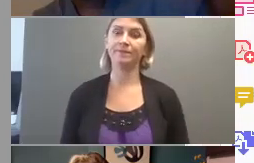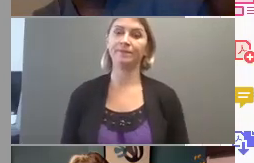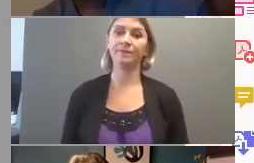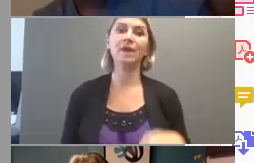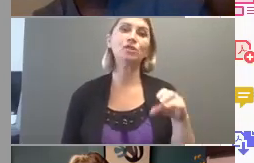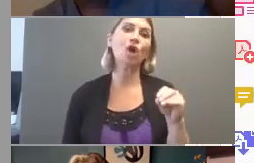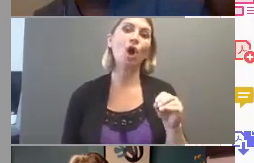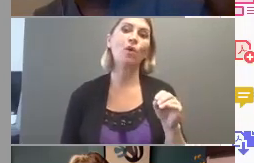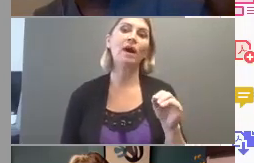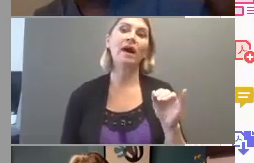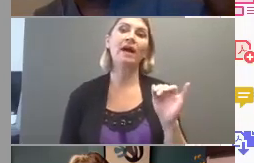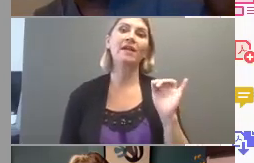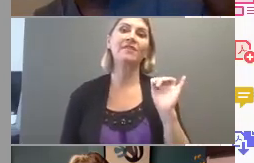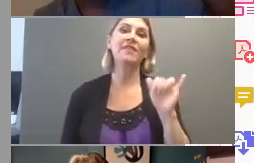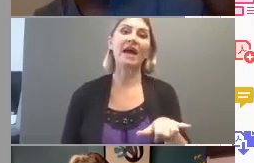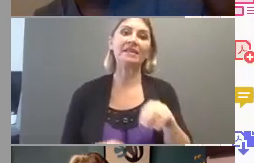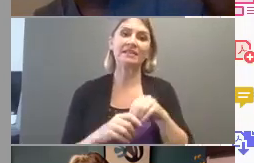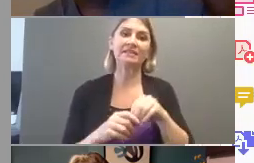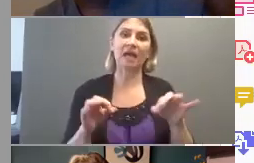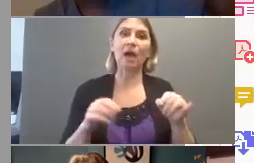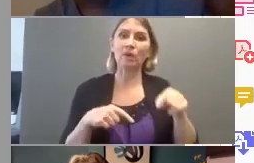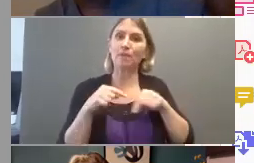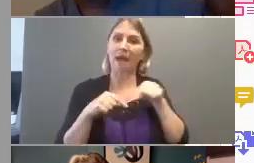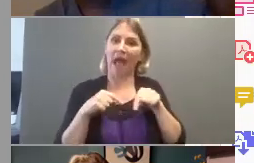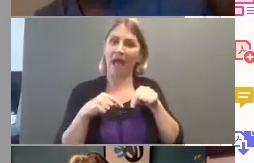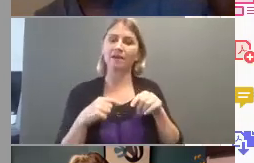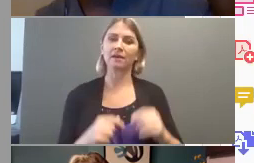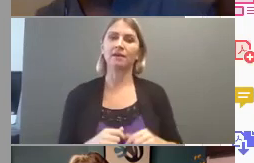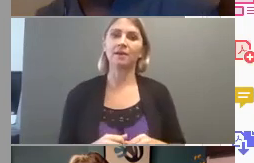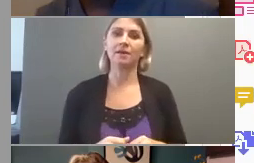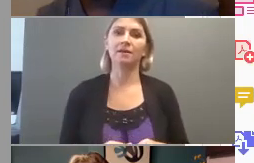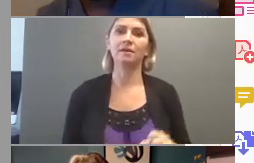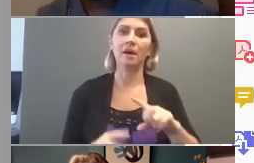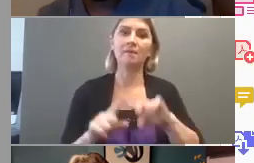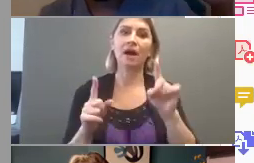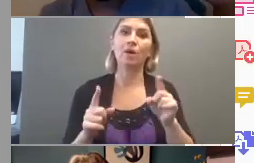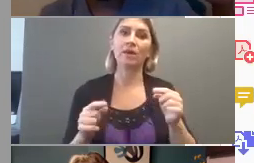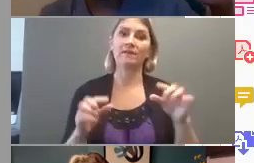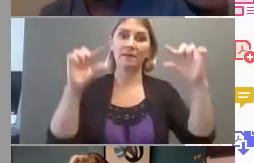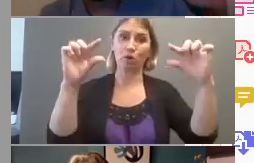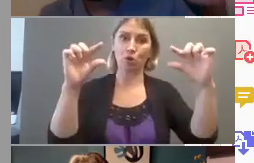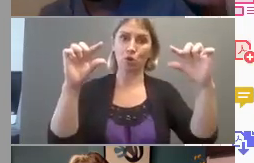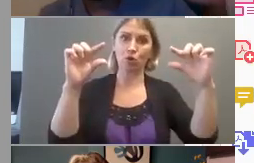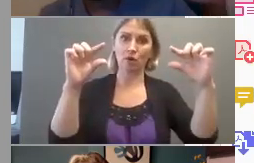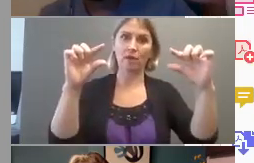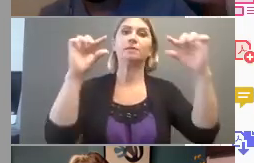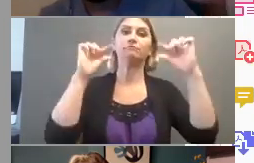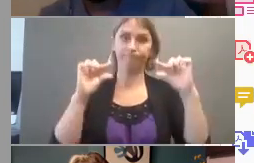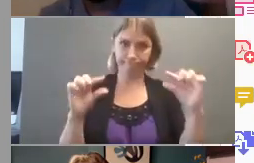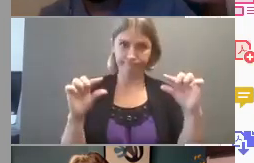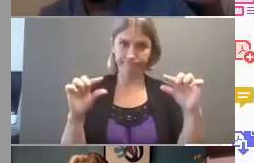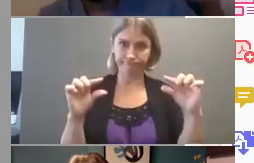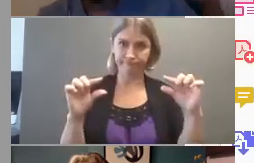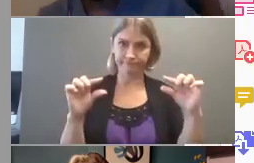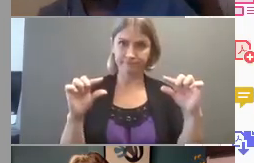So we simplify this equation. I'm going to come back to this equation, how we simplify it. But we come from this equation into this particular equation